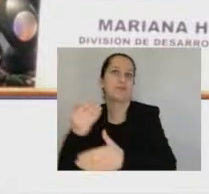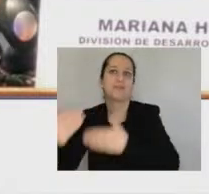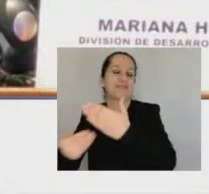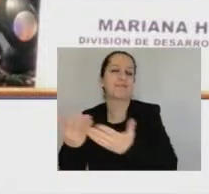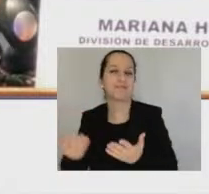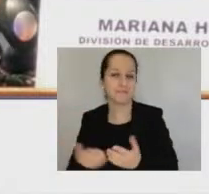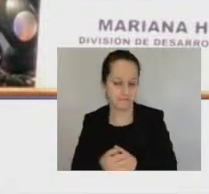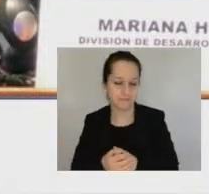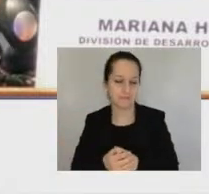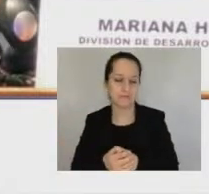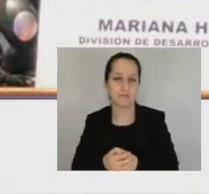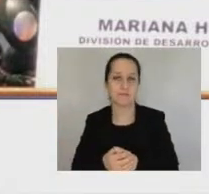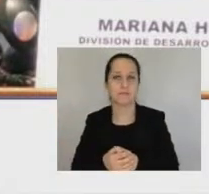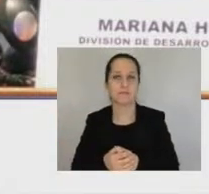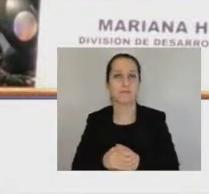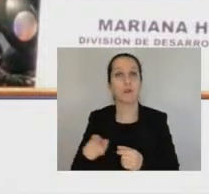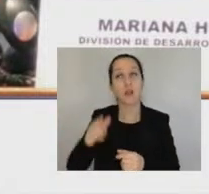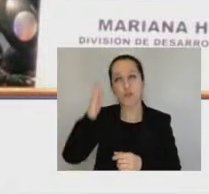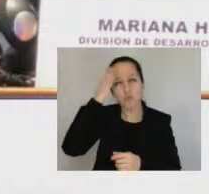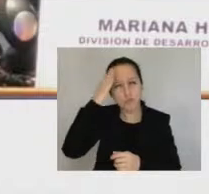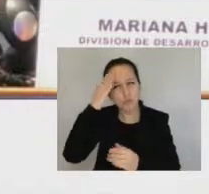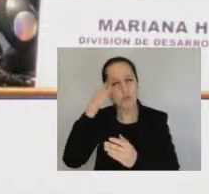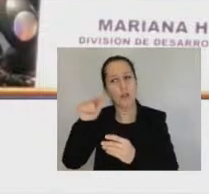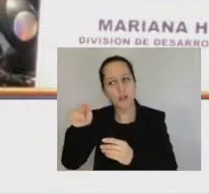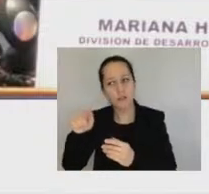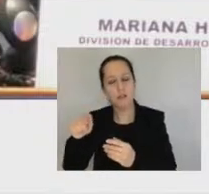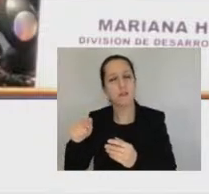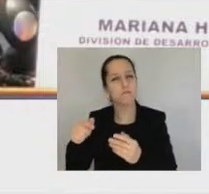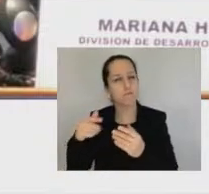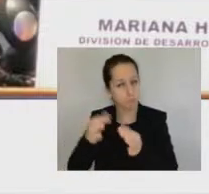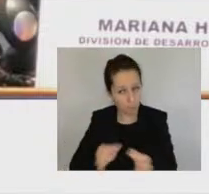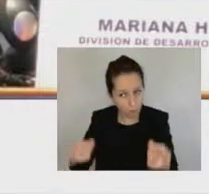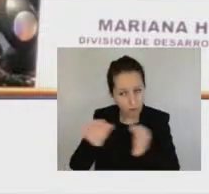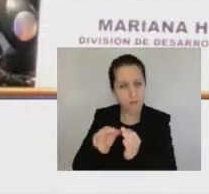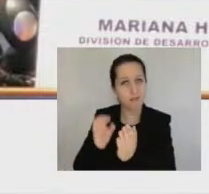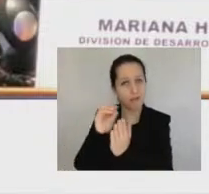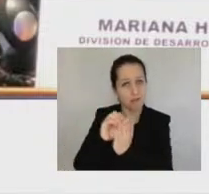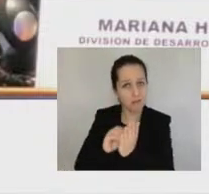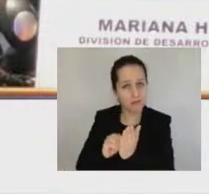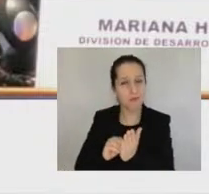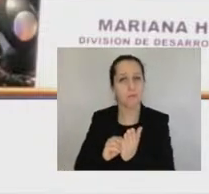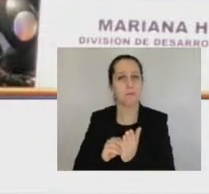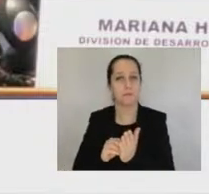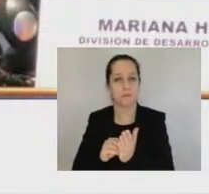does not assess the relevance of these skills